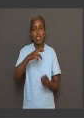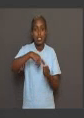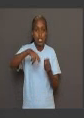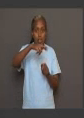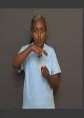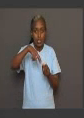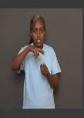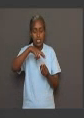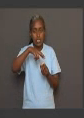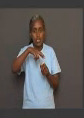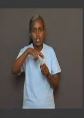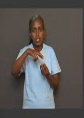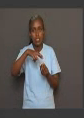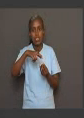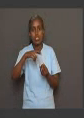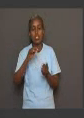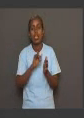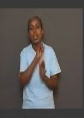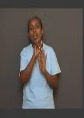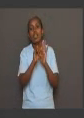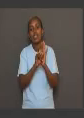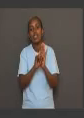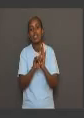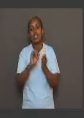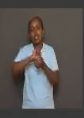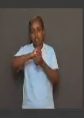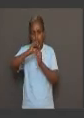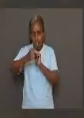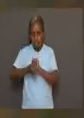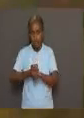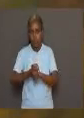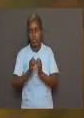rotation is the identity transformation.